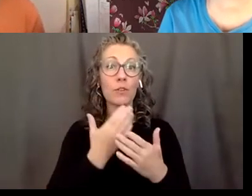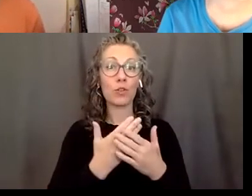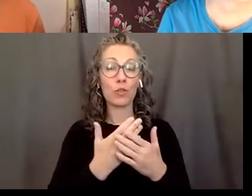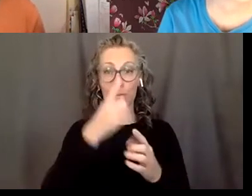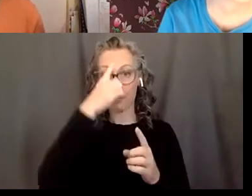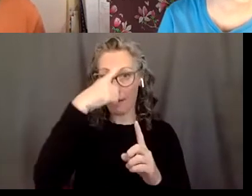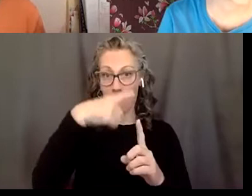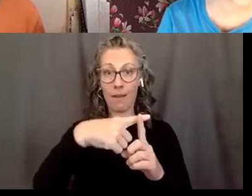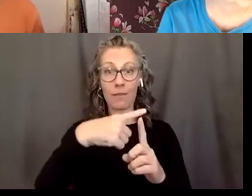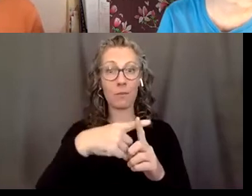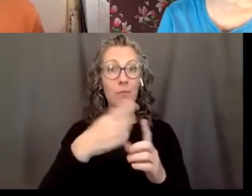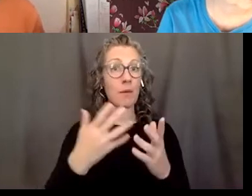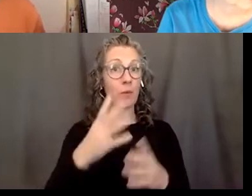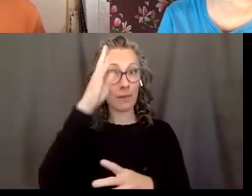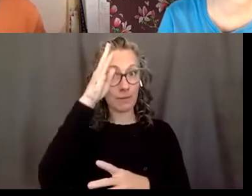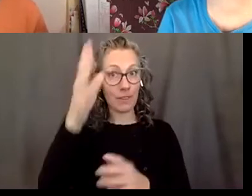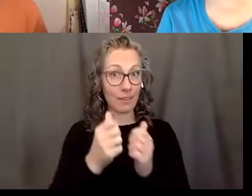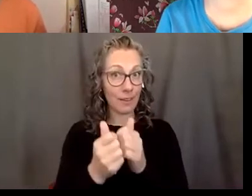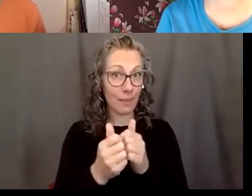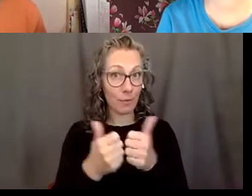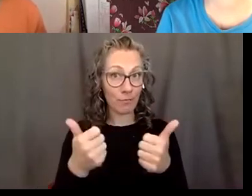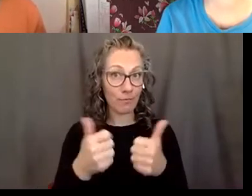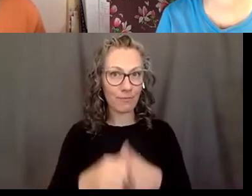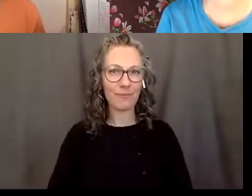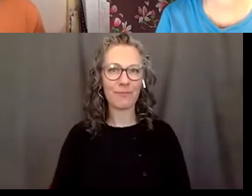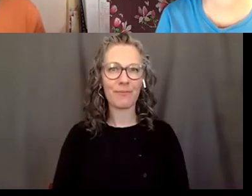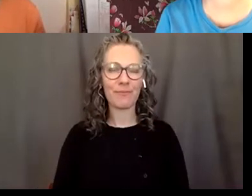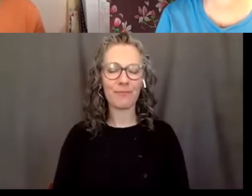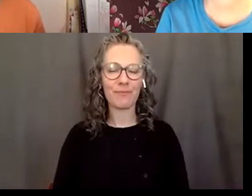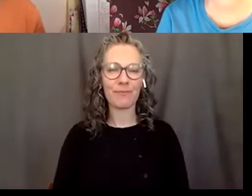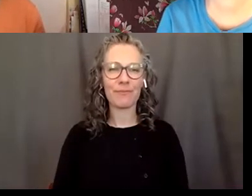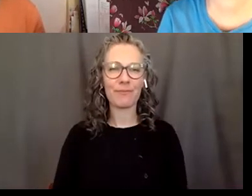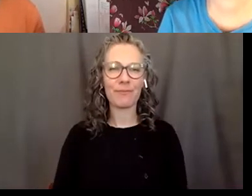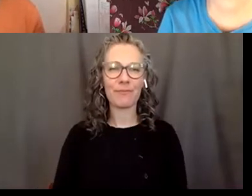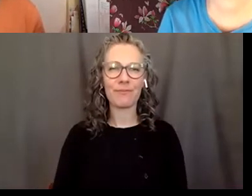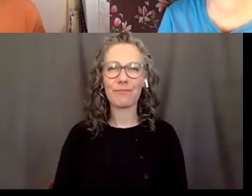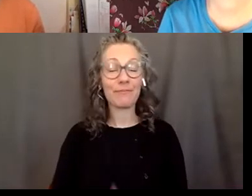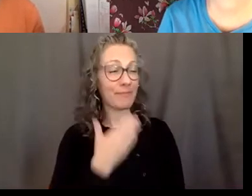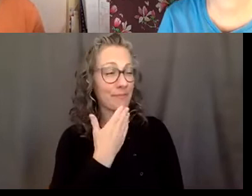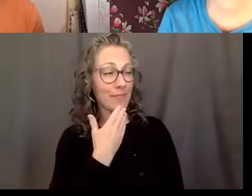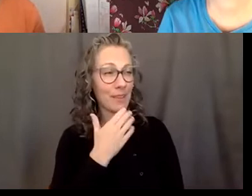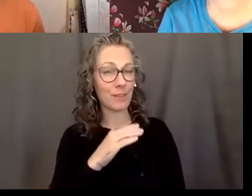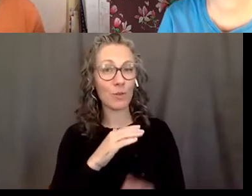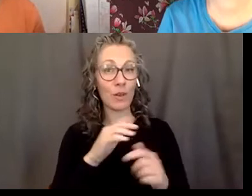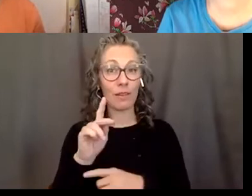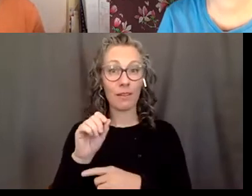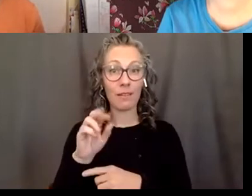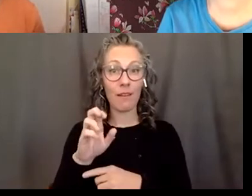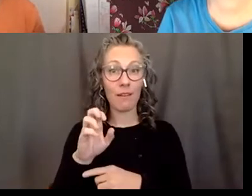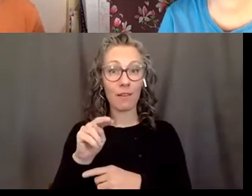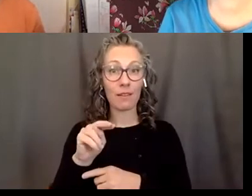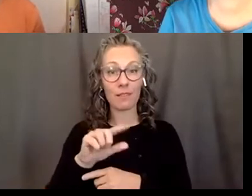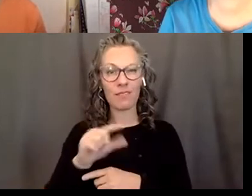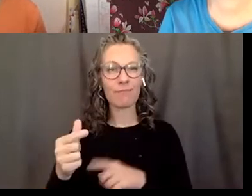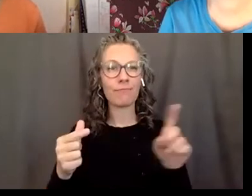perhaps we can help you come up with a good one. Thanks, Audrey. All right, Karen's got something else to share. Yeah, I